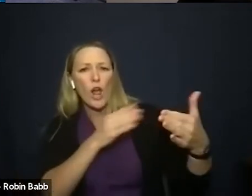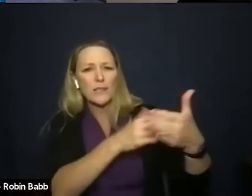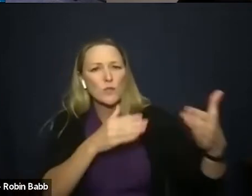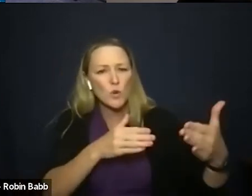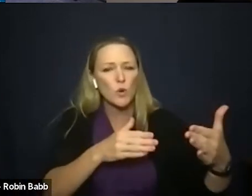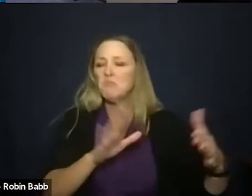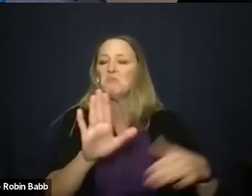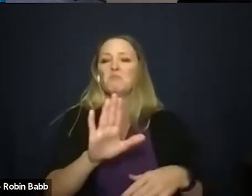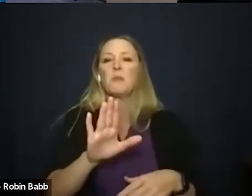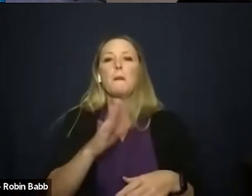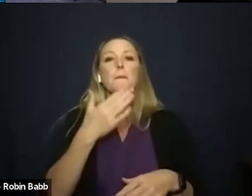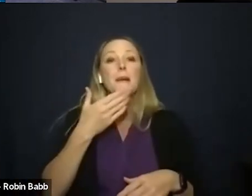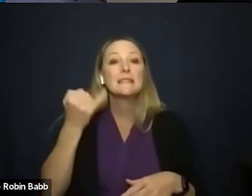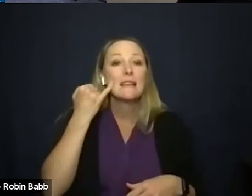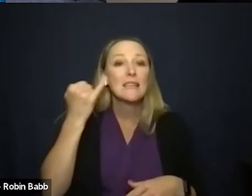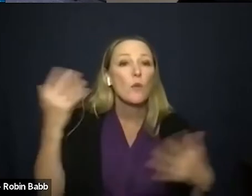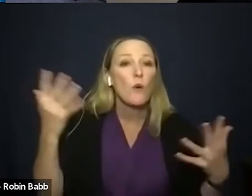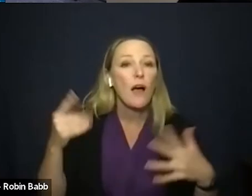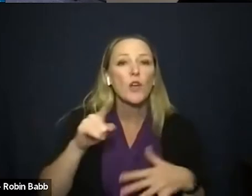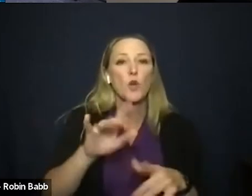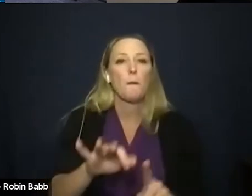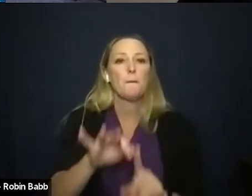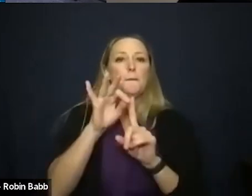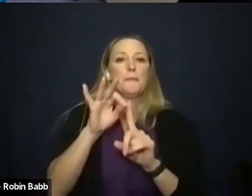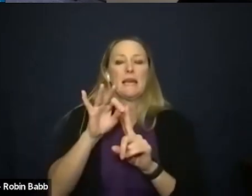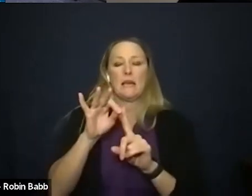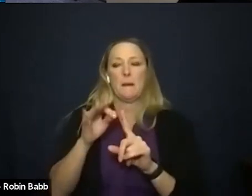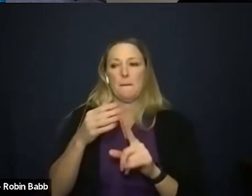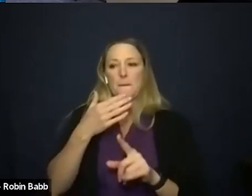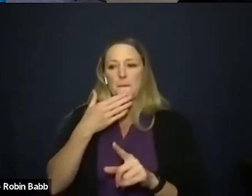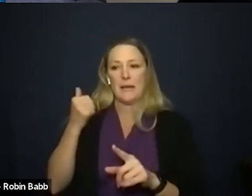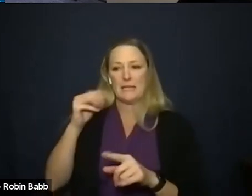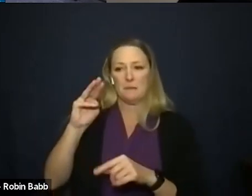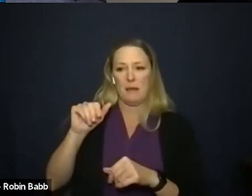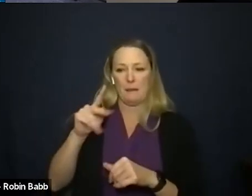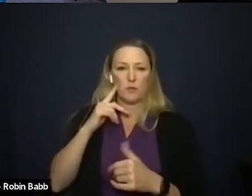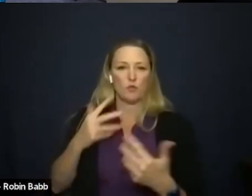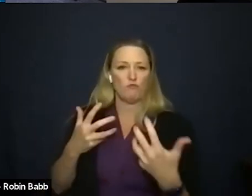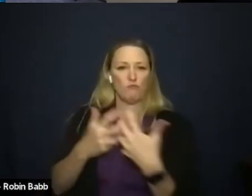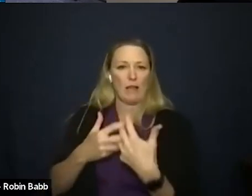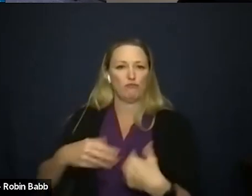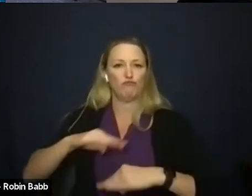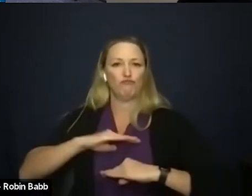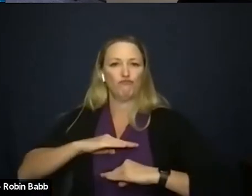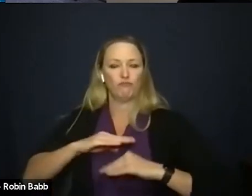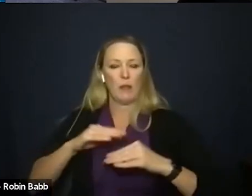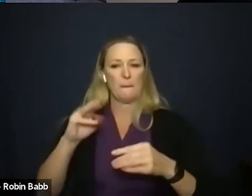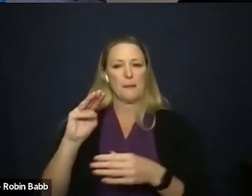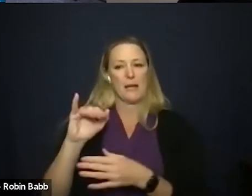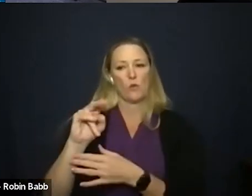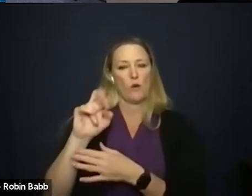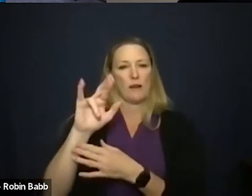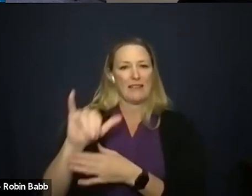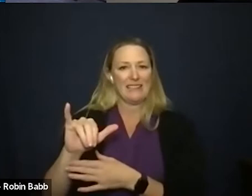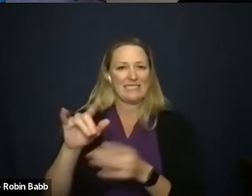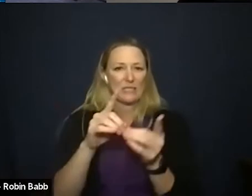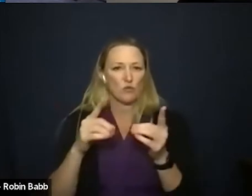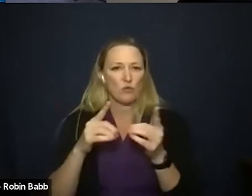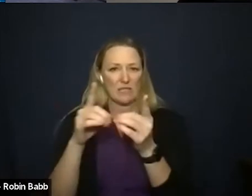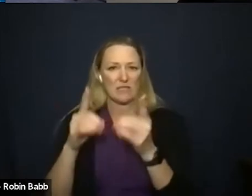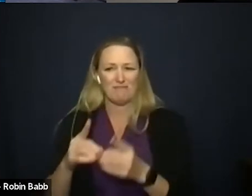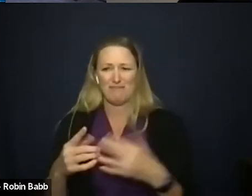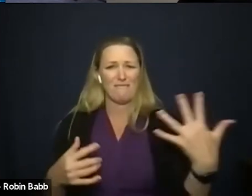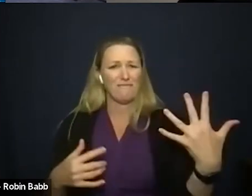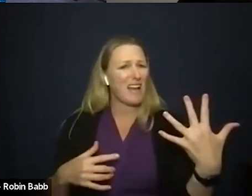would best suit creating majority minority districts and in a five-member district you do not have that especially